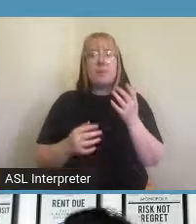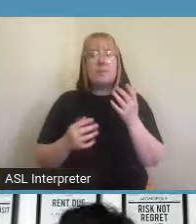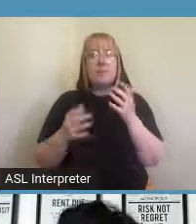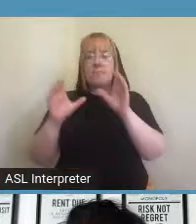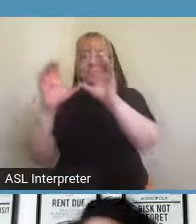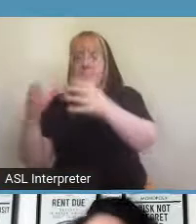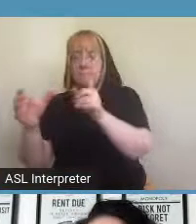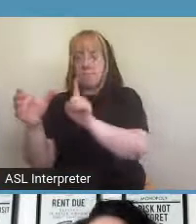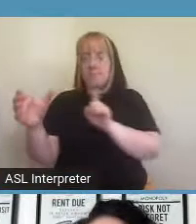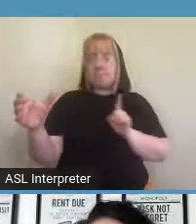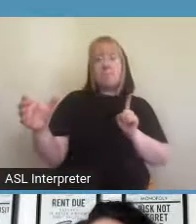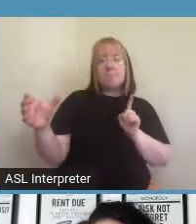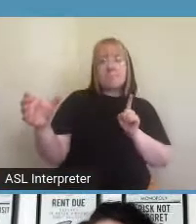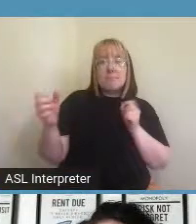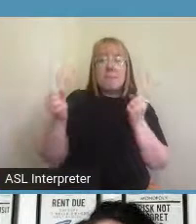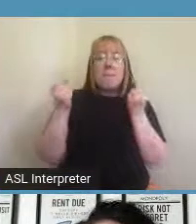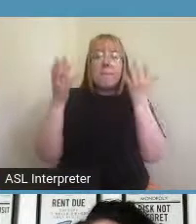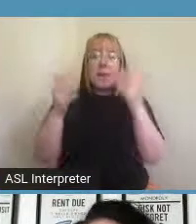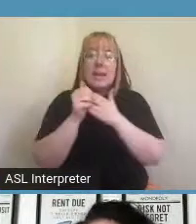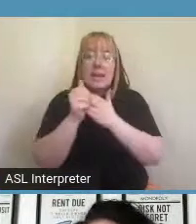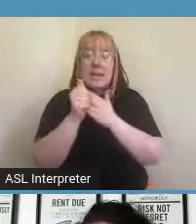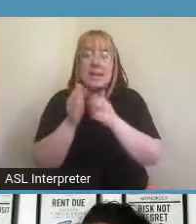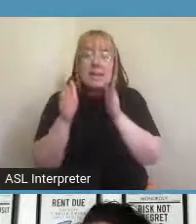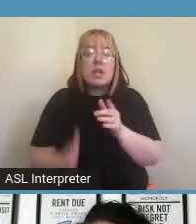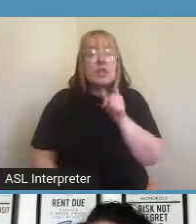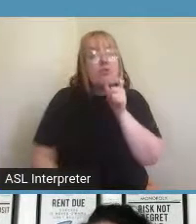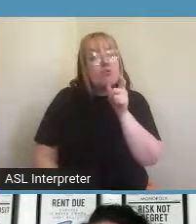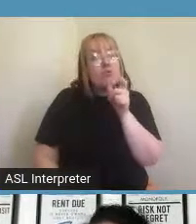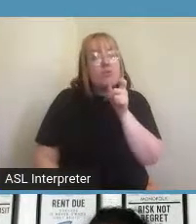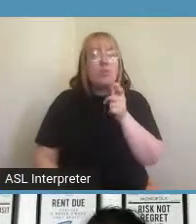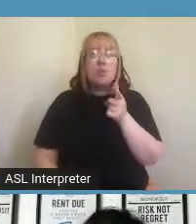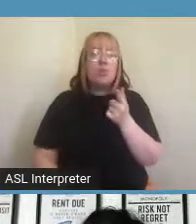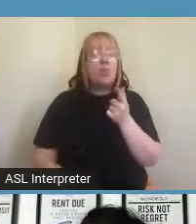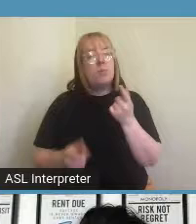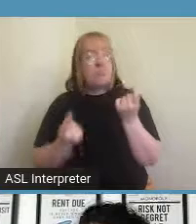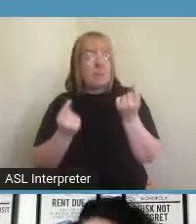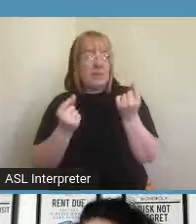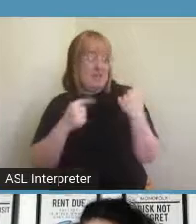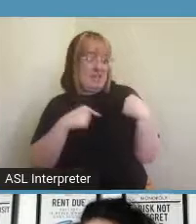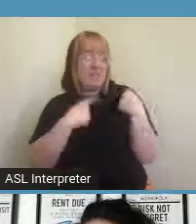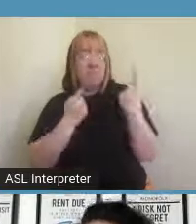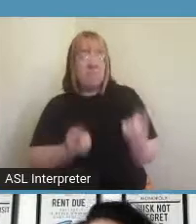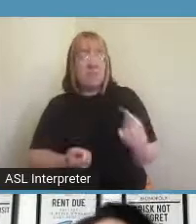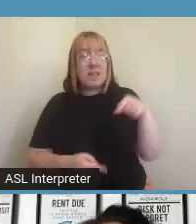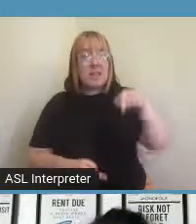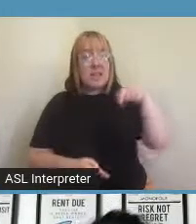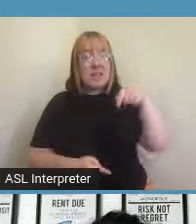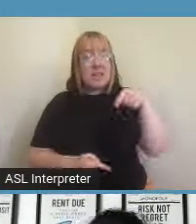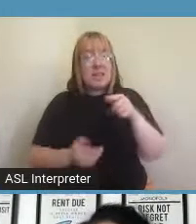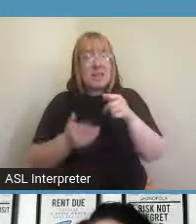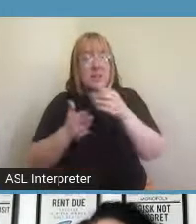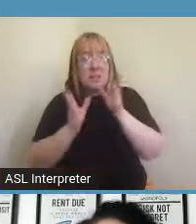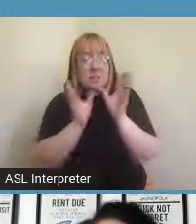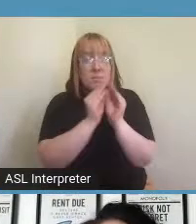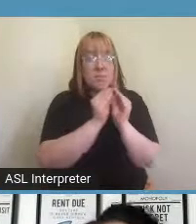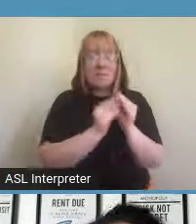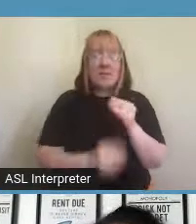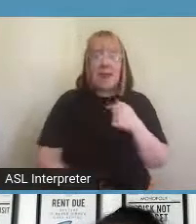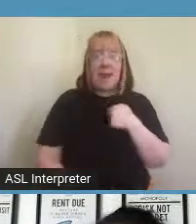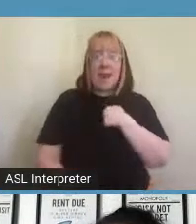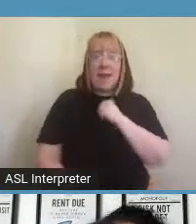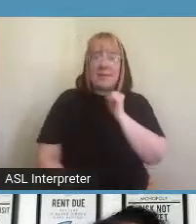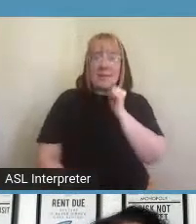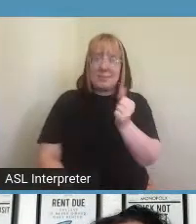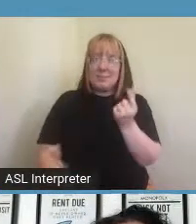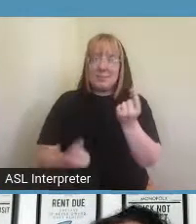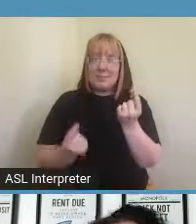many leaders who have joined this series who work in museums. I do not. I am the